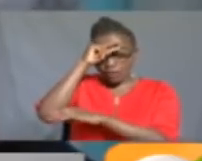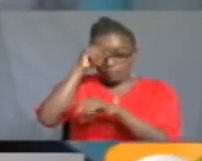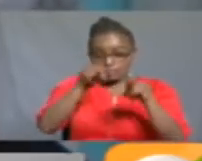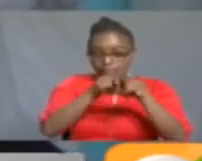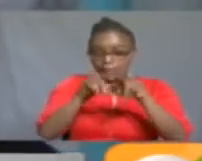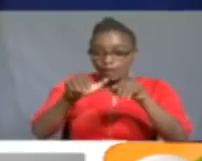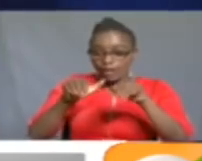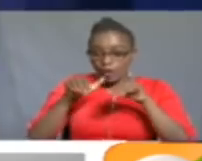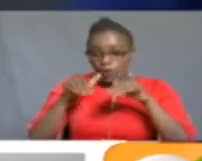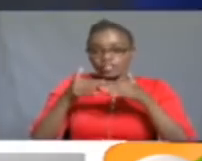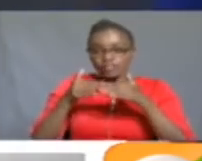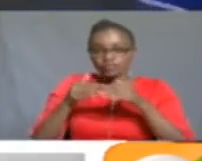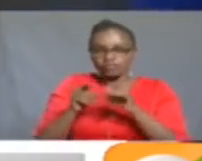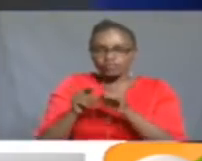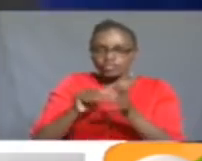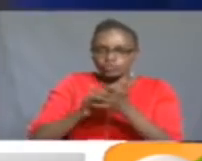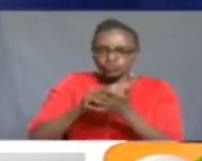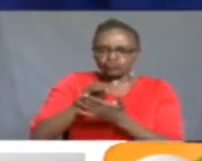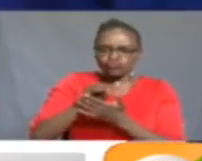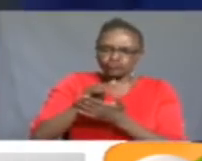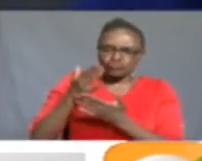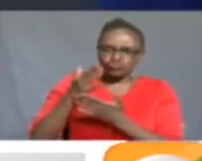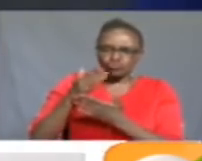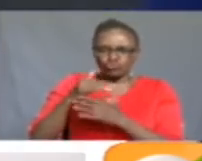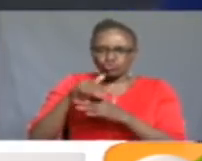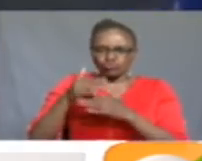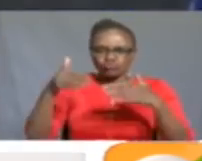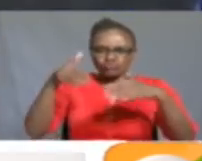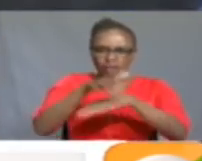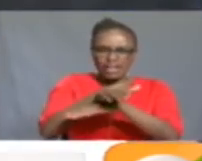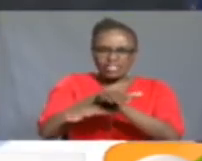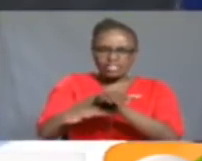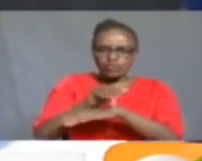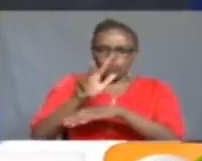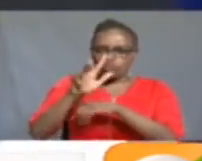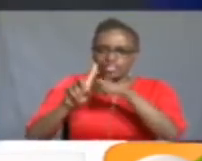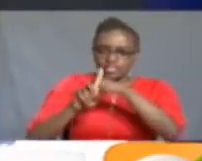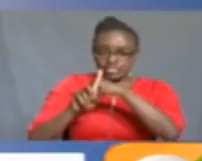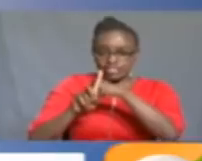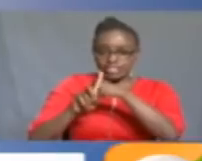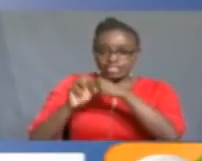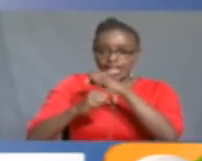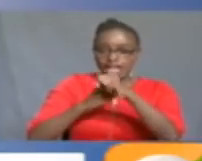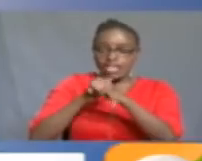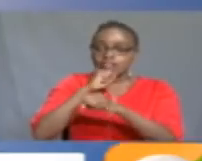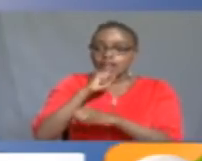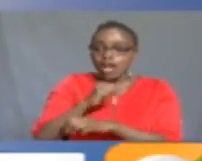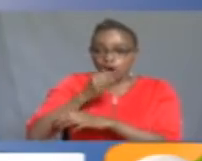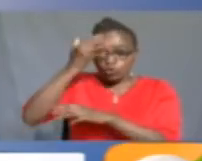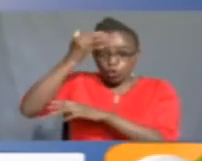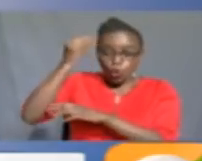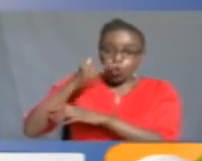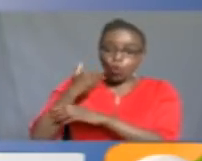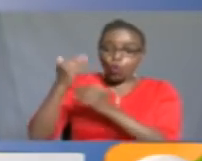wait to give their kin a send-off that has come way too soon for the 36-year-old nun who had so much